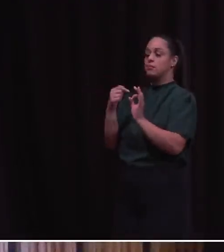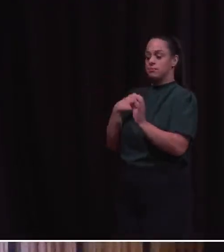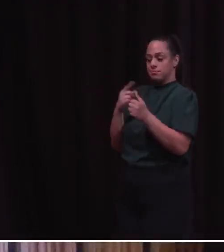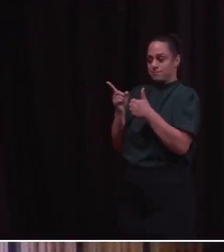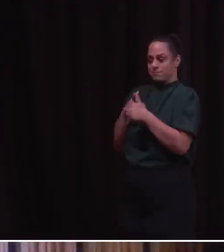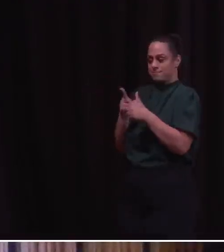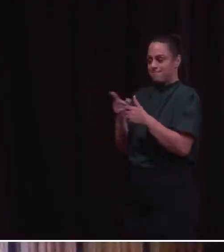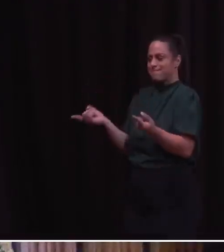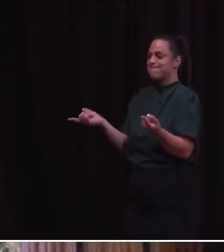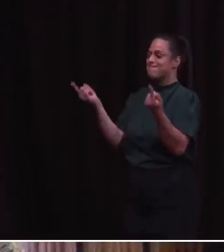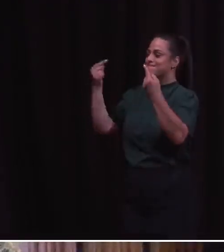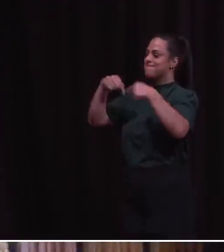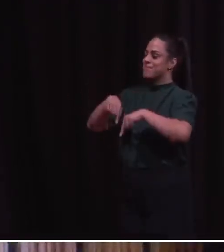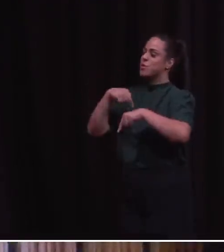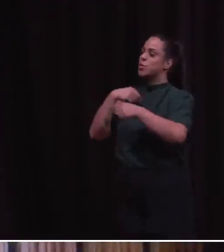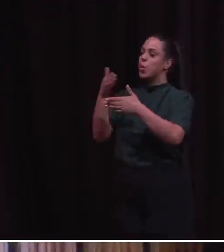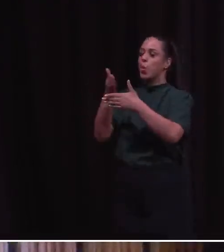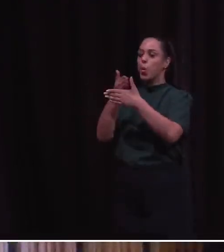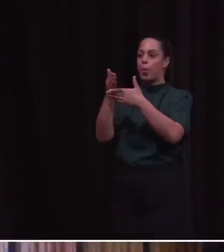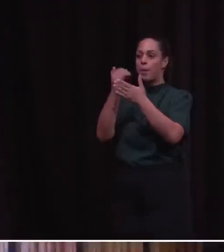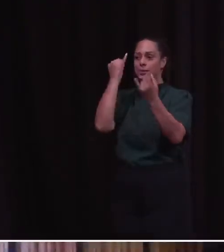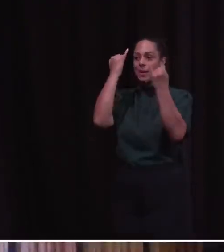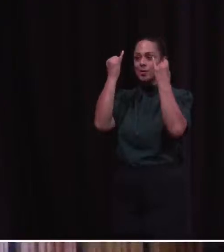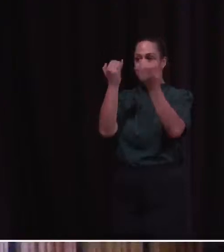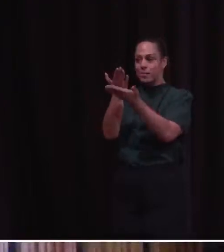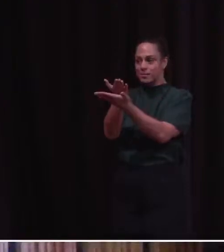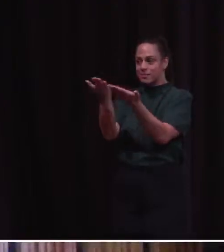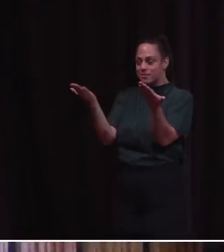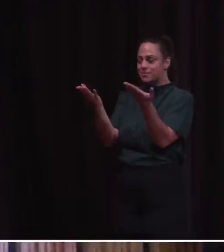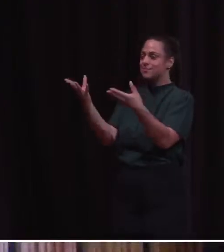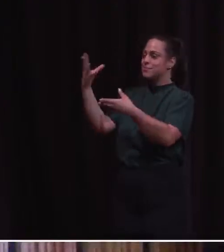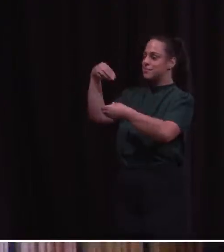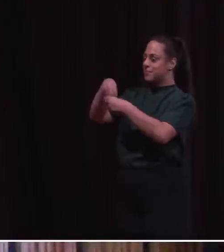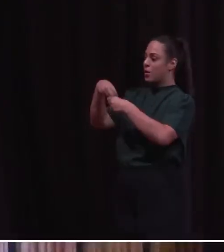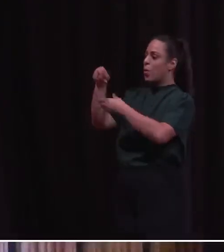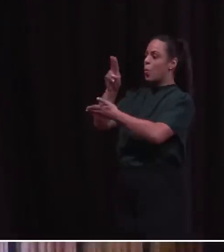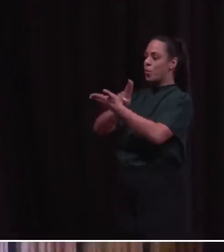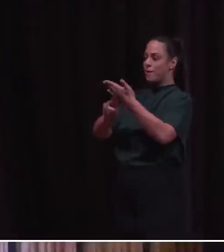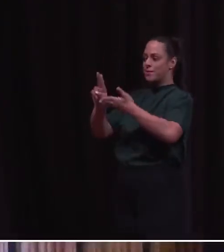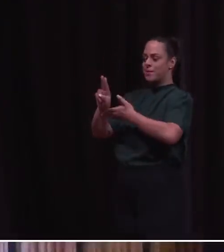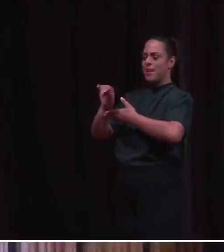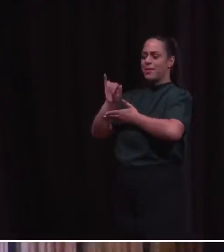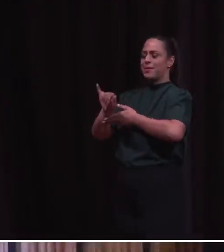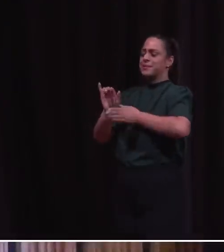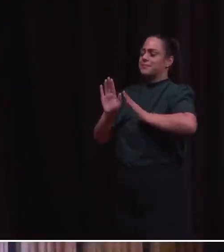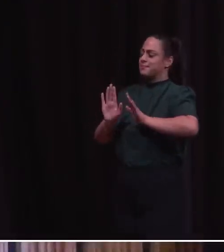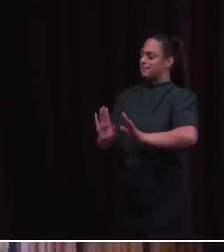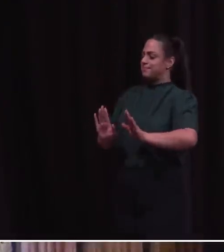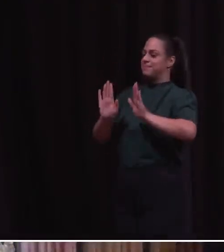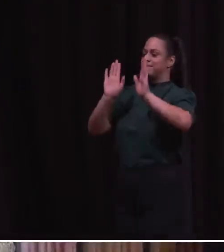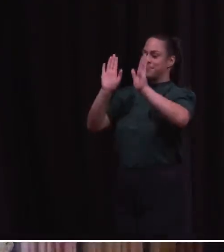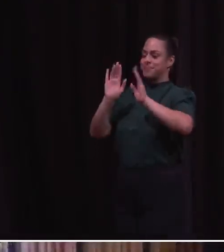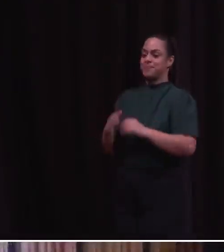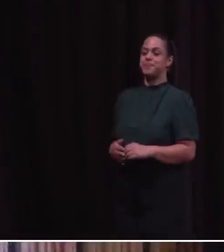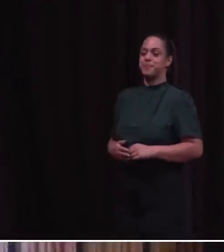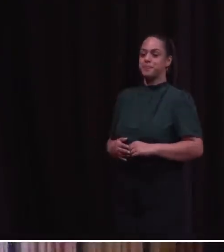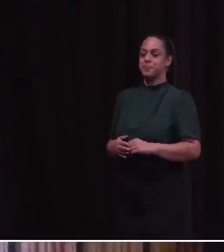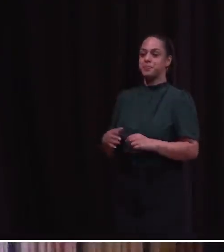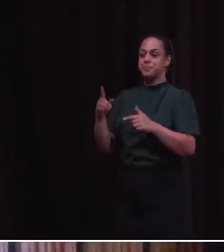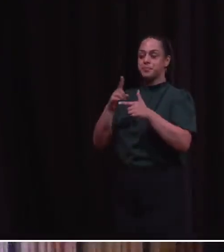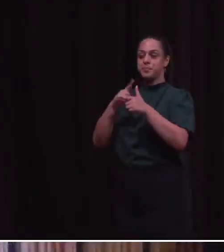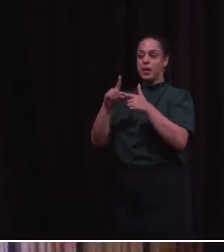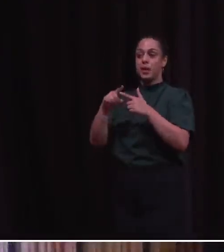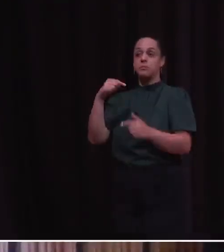with you in a university, which is a great thing, right? So universities can be a forum for